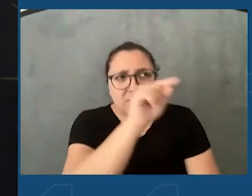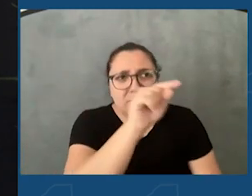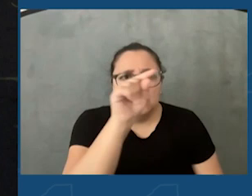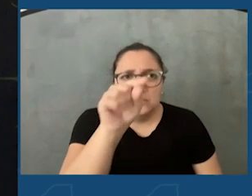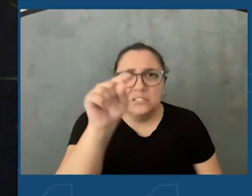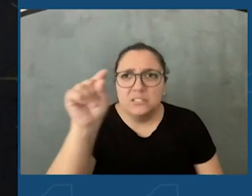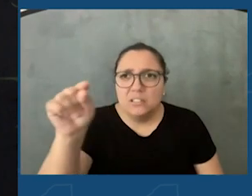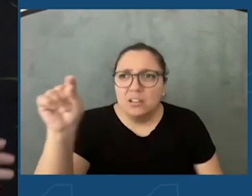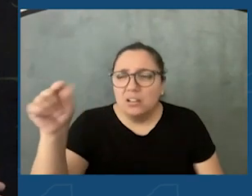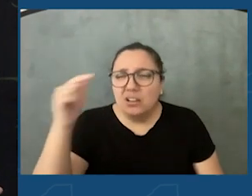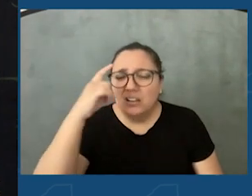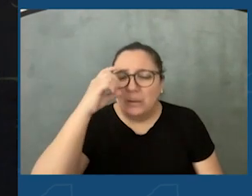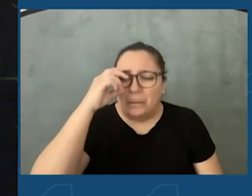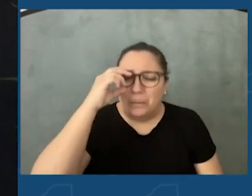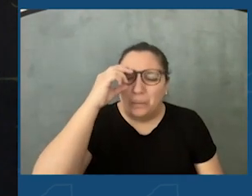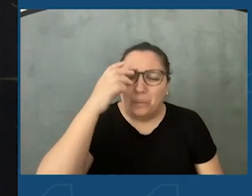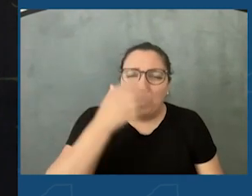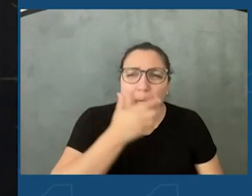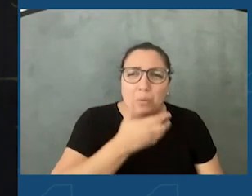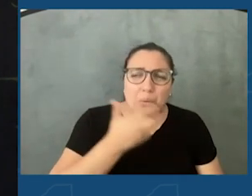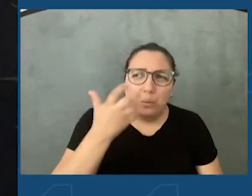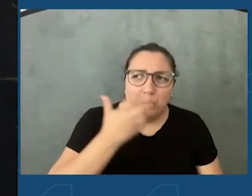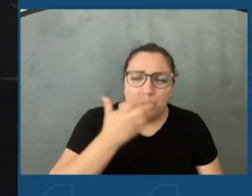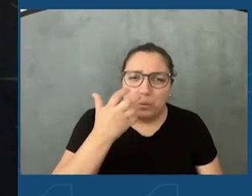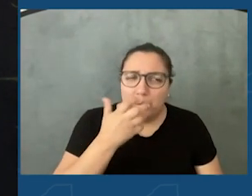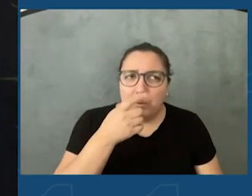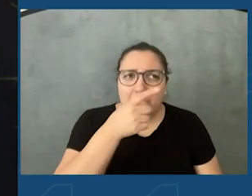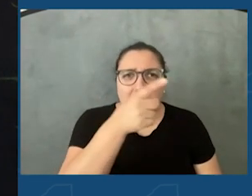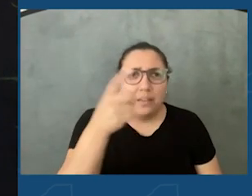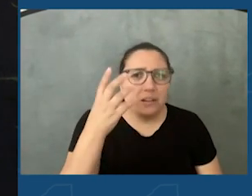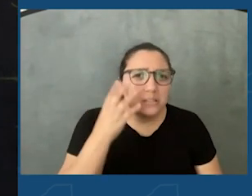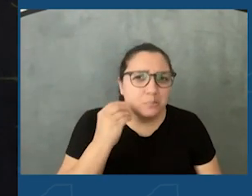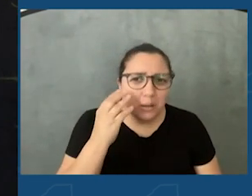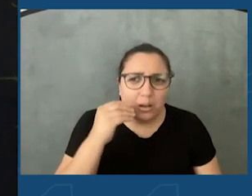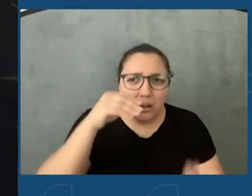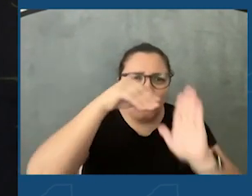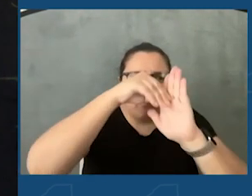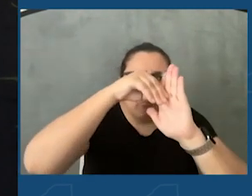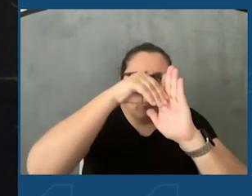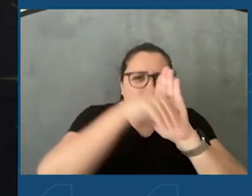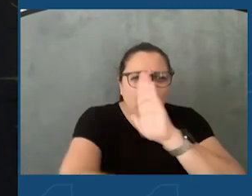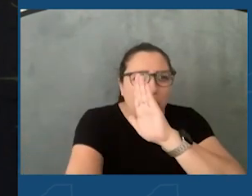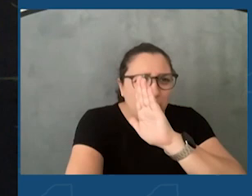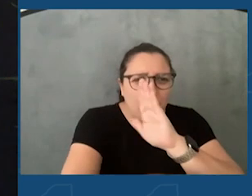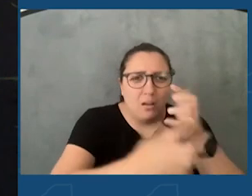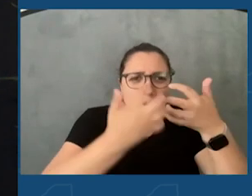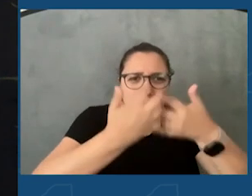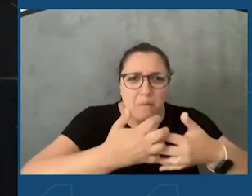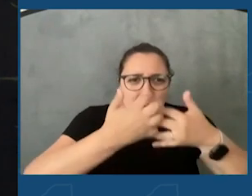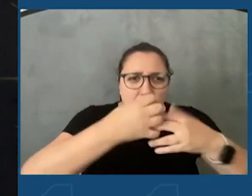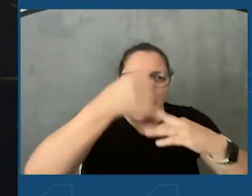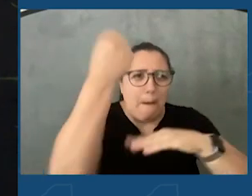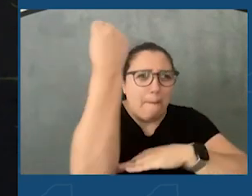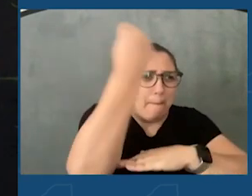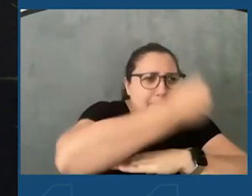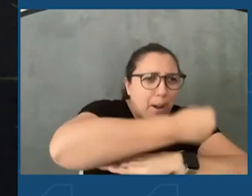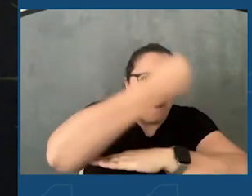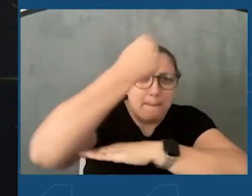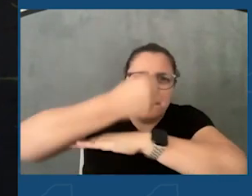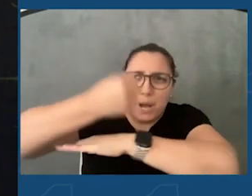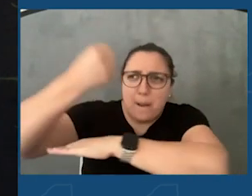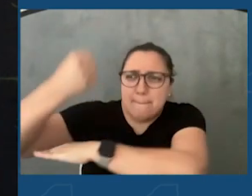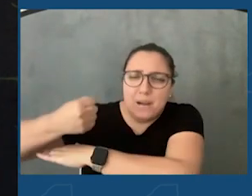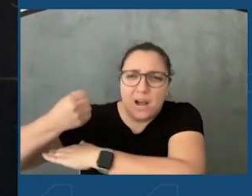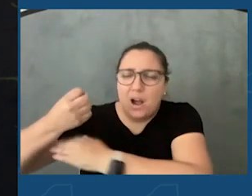major facilities, manufacturers that hired a lot of people, and they're gone. There's no plan B. What do you do? What do you